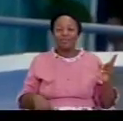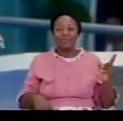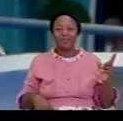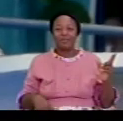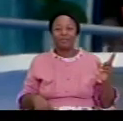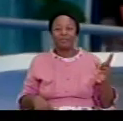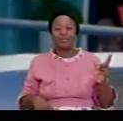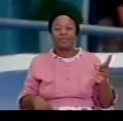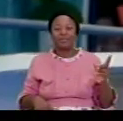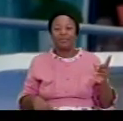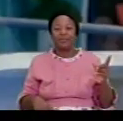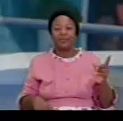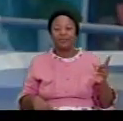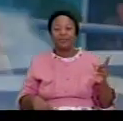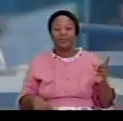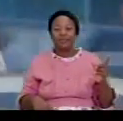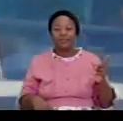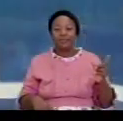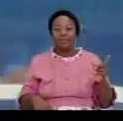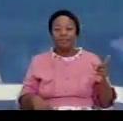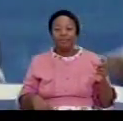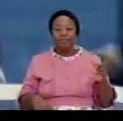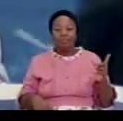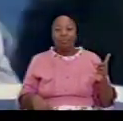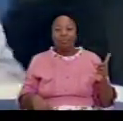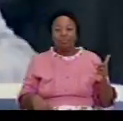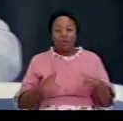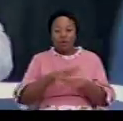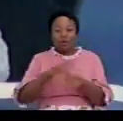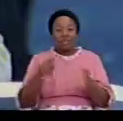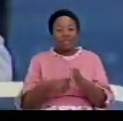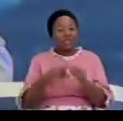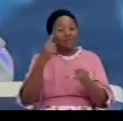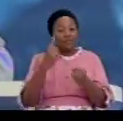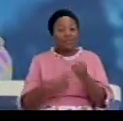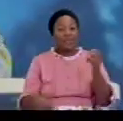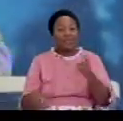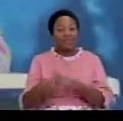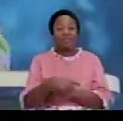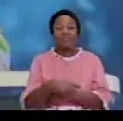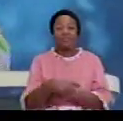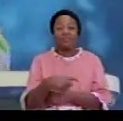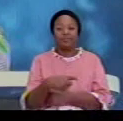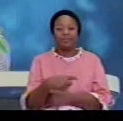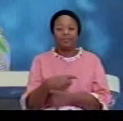Gloire à Dieu. On his final day.